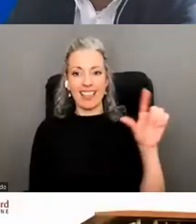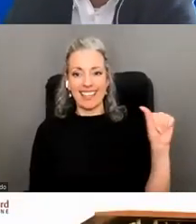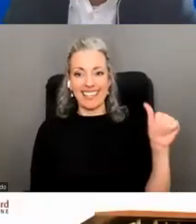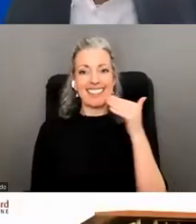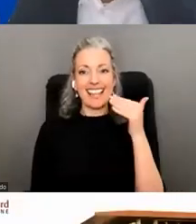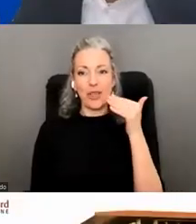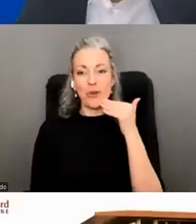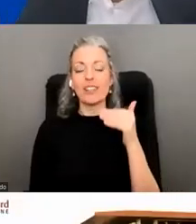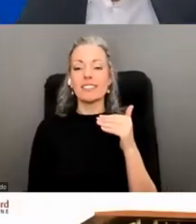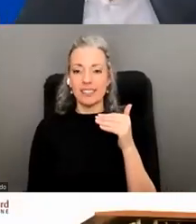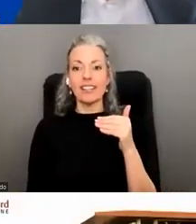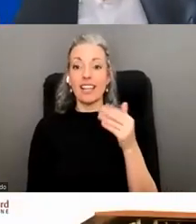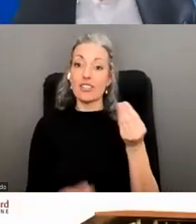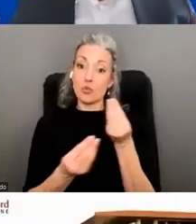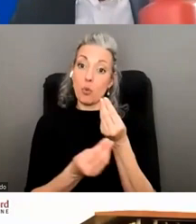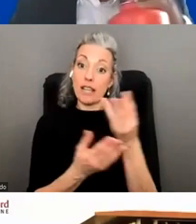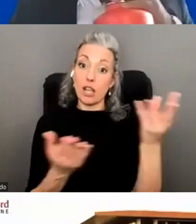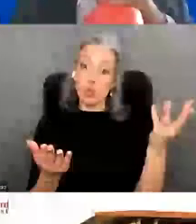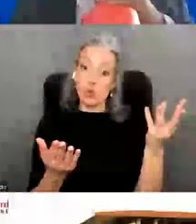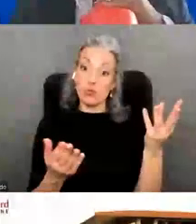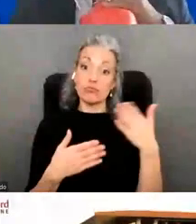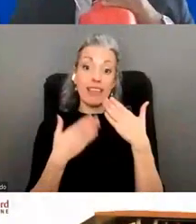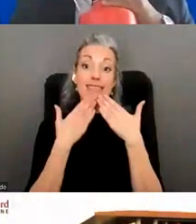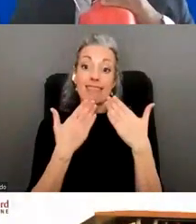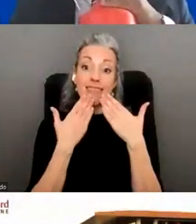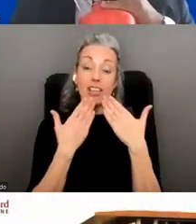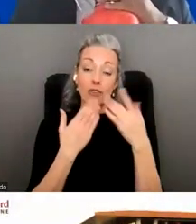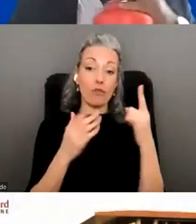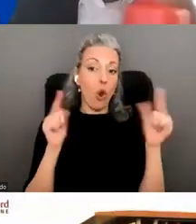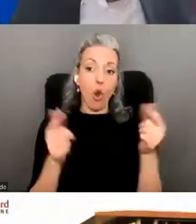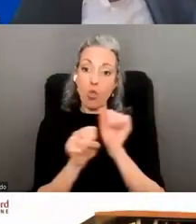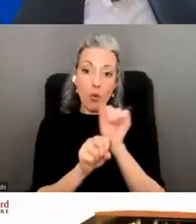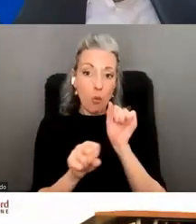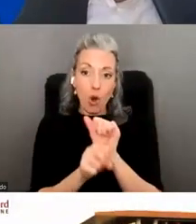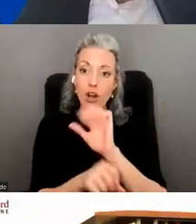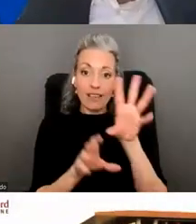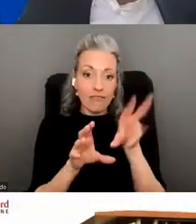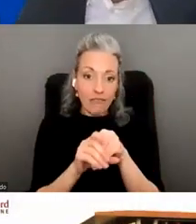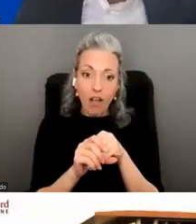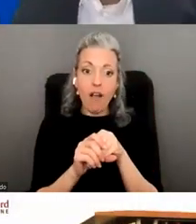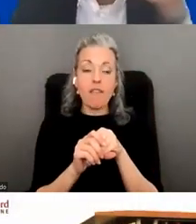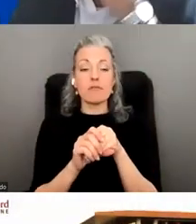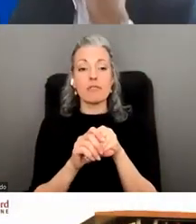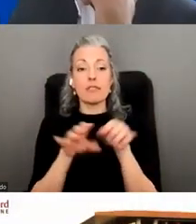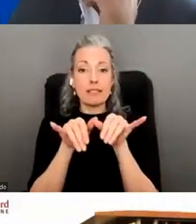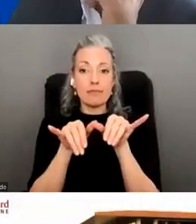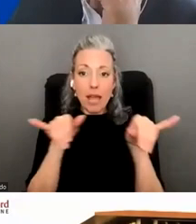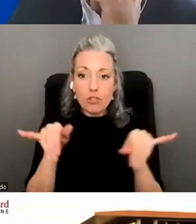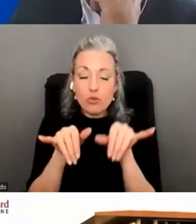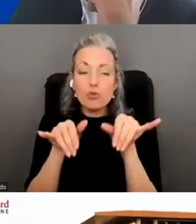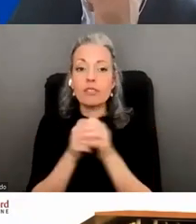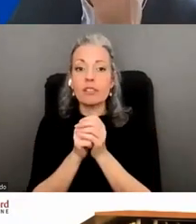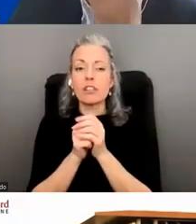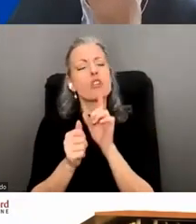No, just wanted to express appreciation for all the work that's gone into these measures. And, you know, something